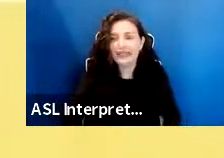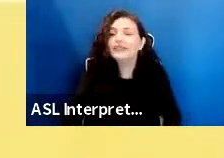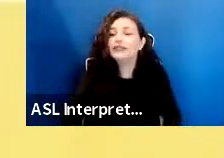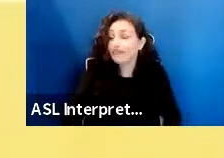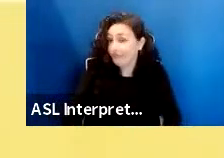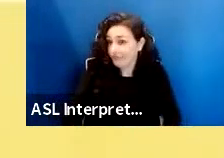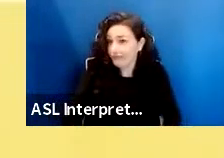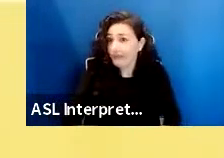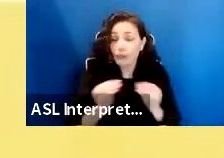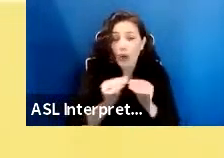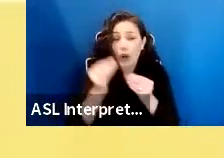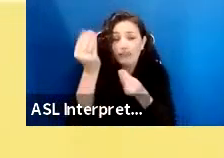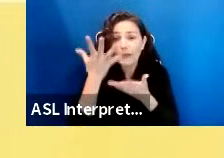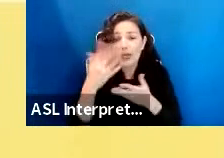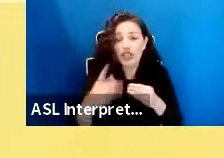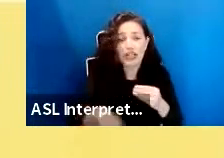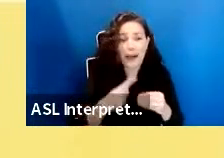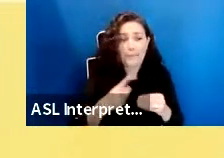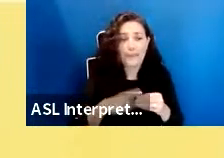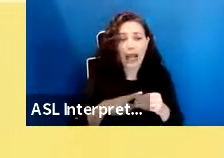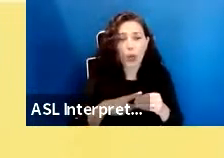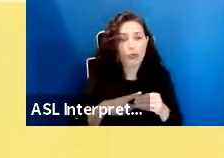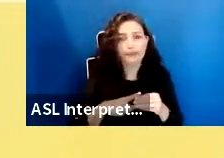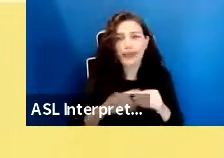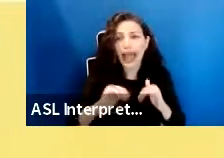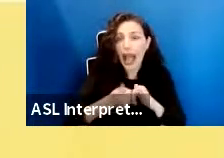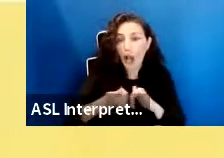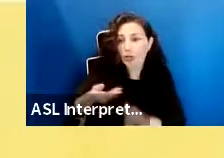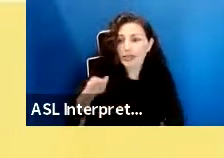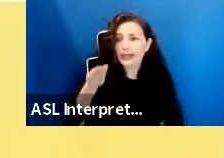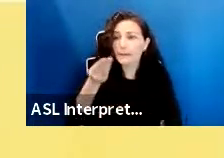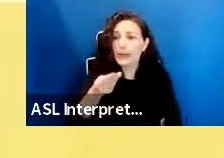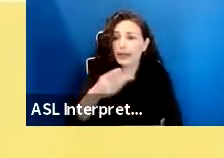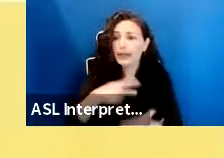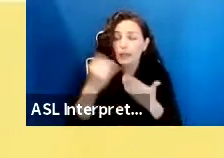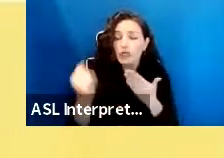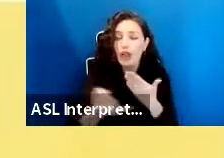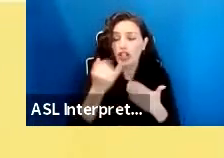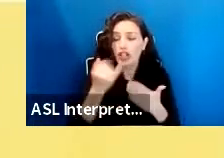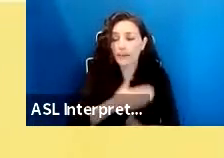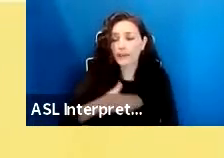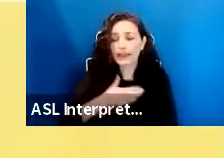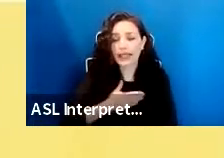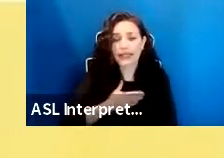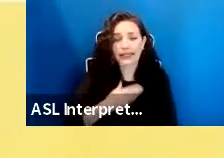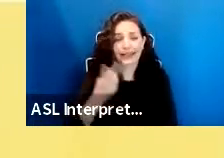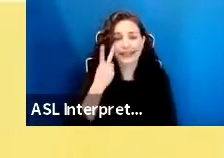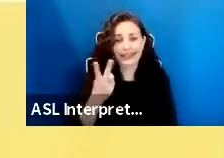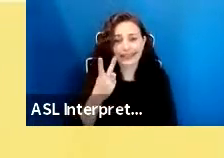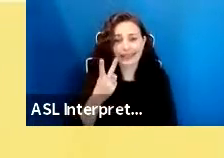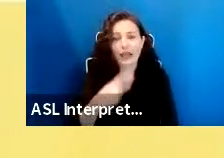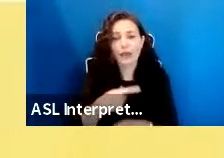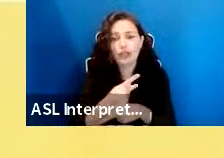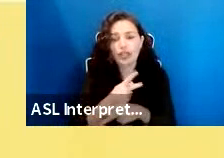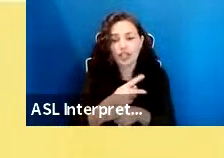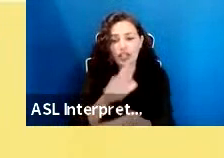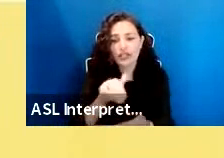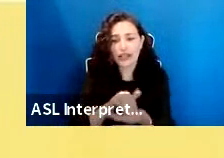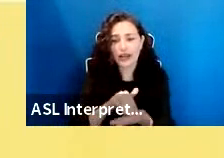Again, for more information on how to submit your project, please visit the Production Center at